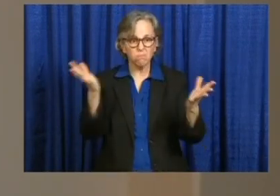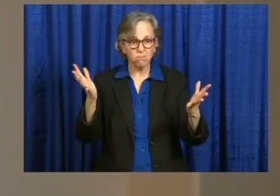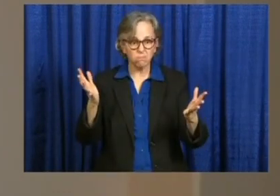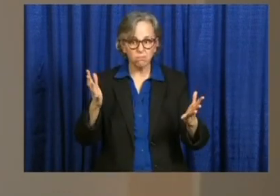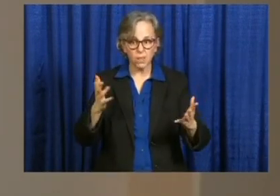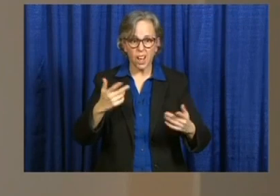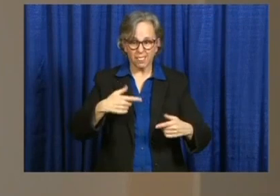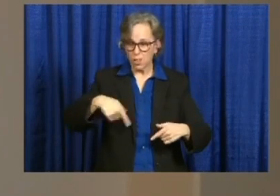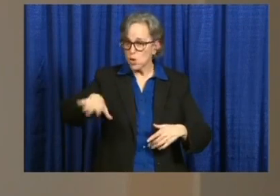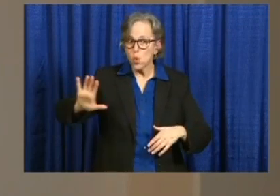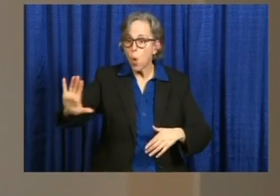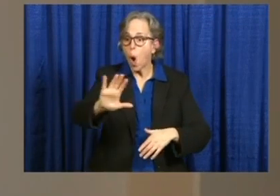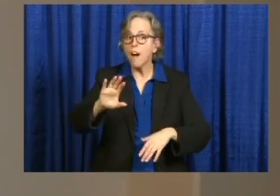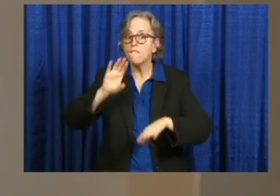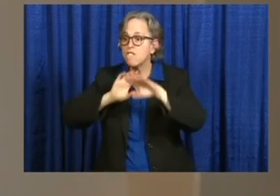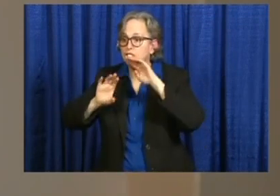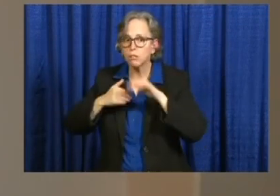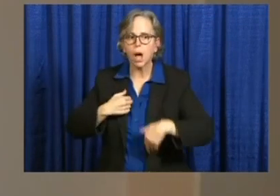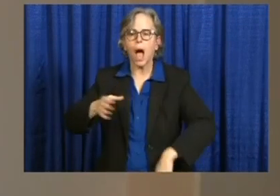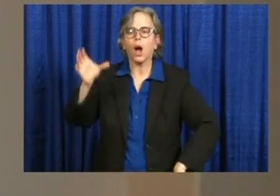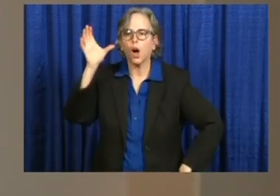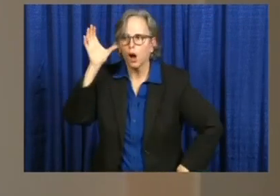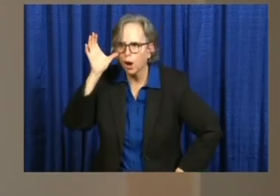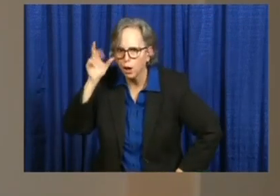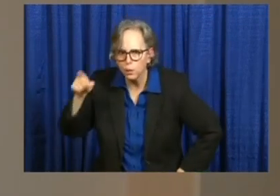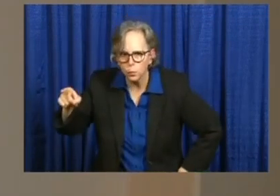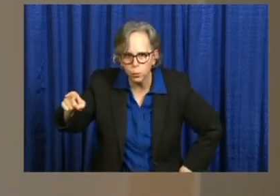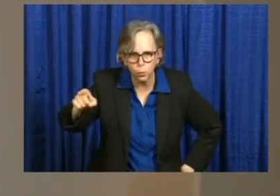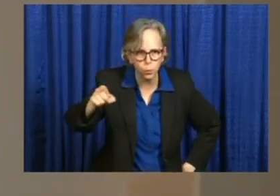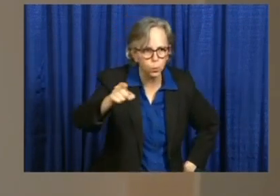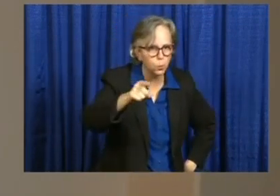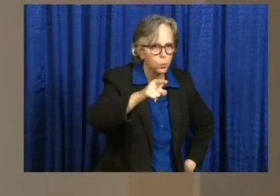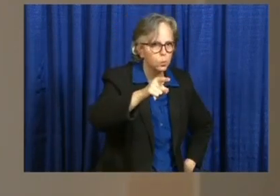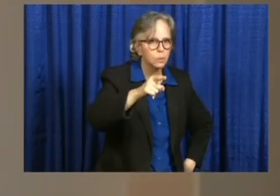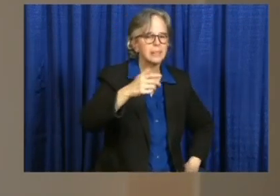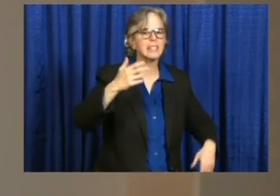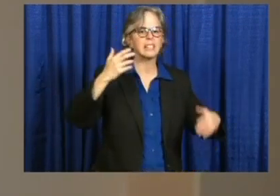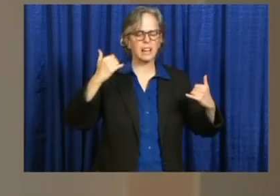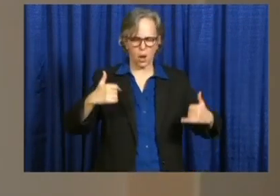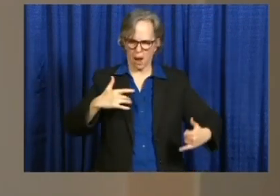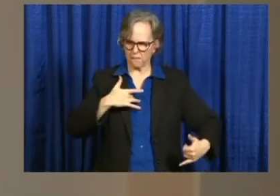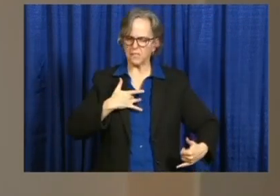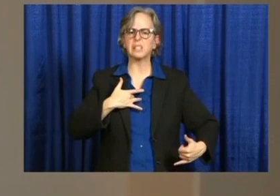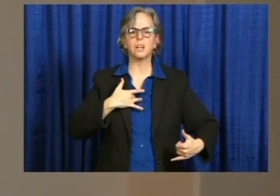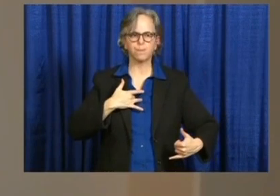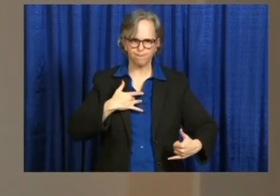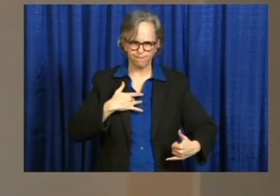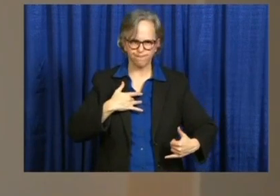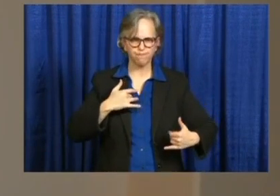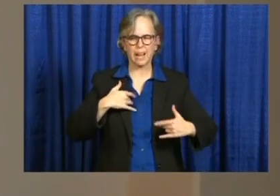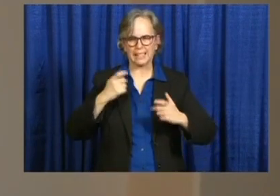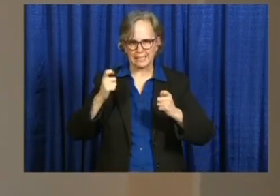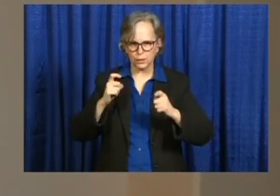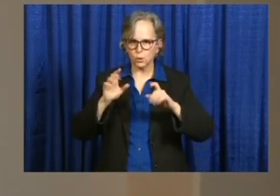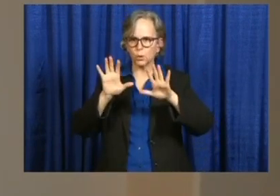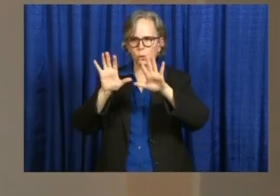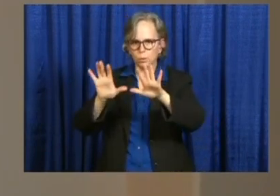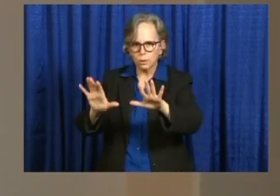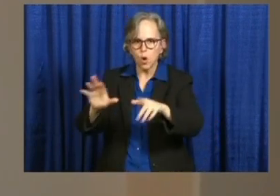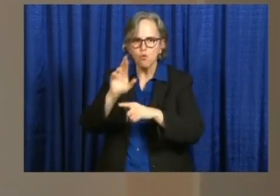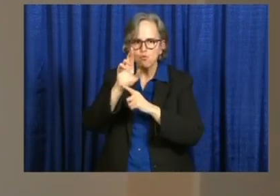upon. I also feel the obligation every time to reassure you that even if you have trouble,